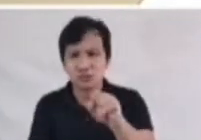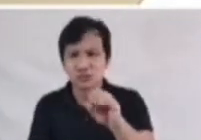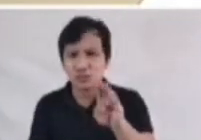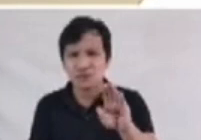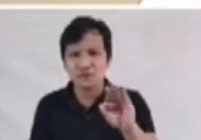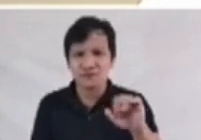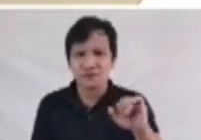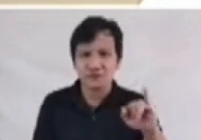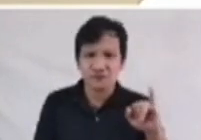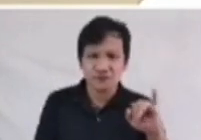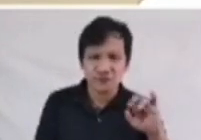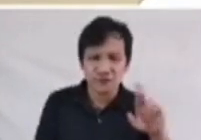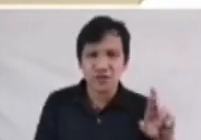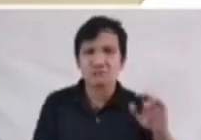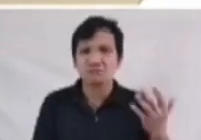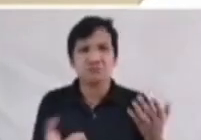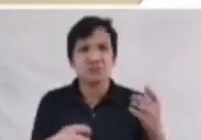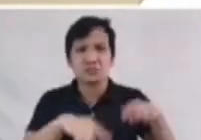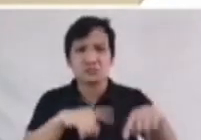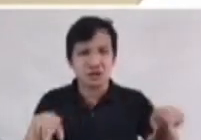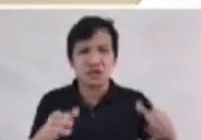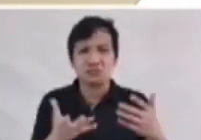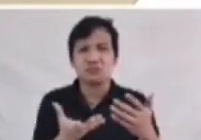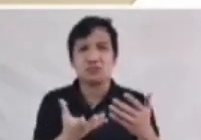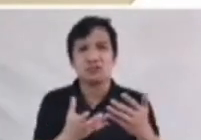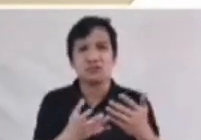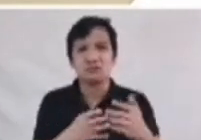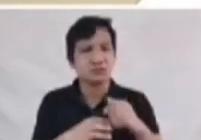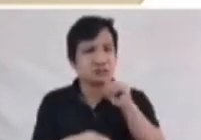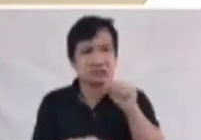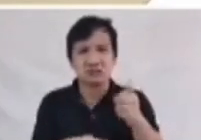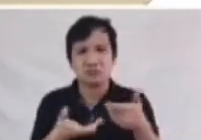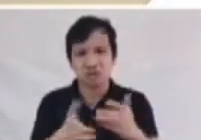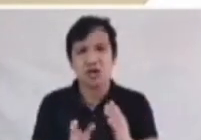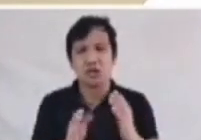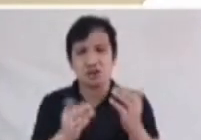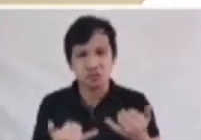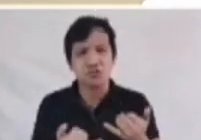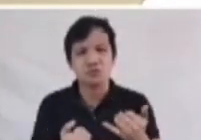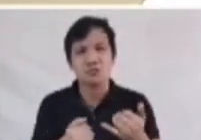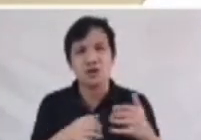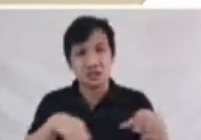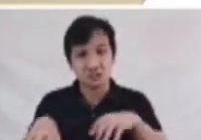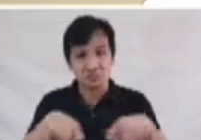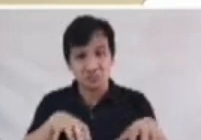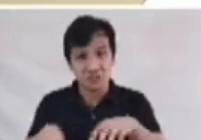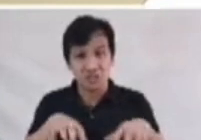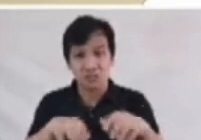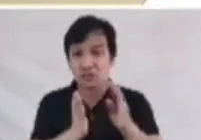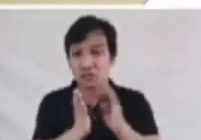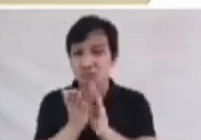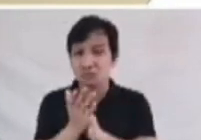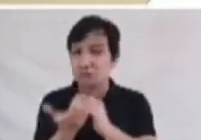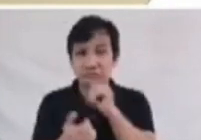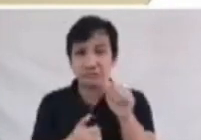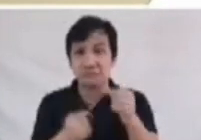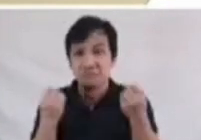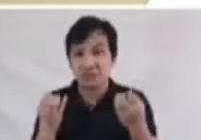projects, infrastructure projects sa mga ECQ. Ano ba yung mga po pwede na pong